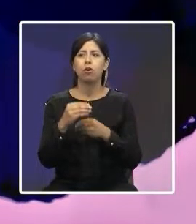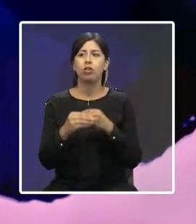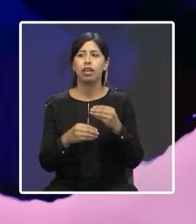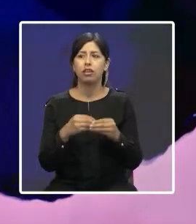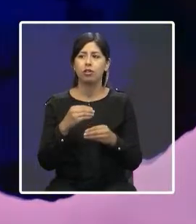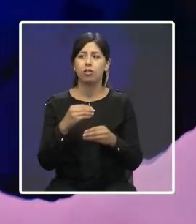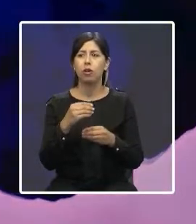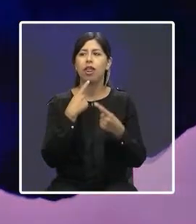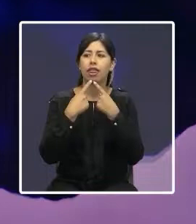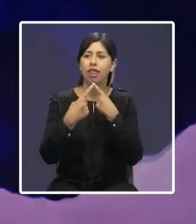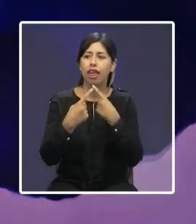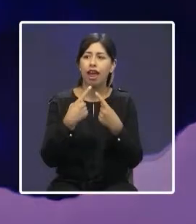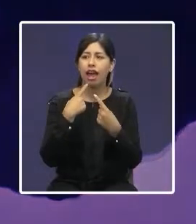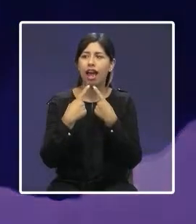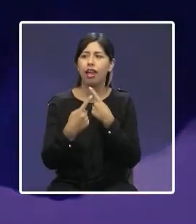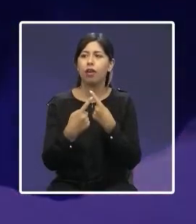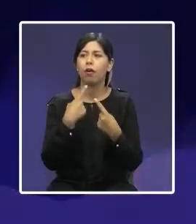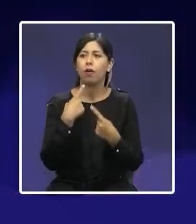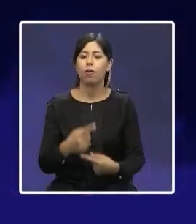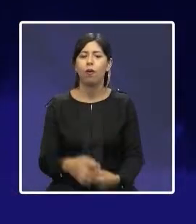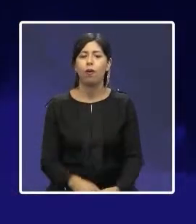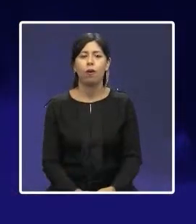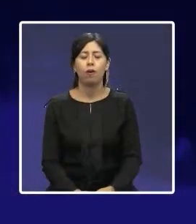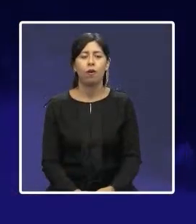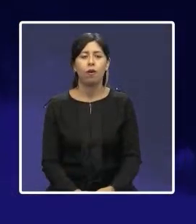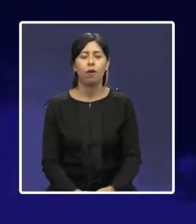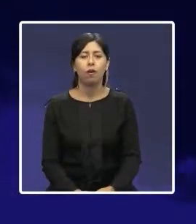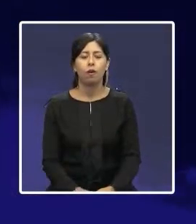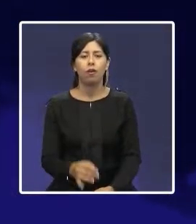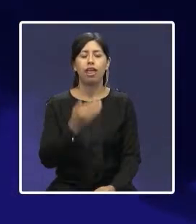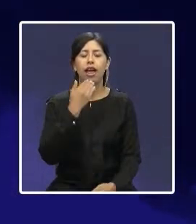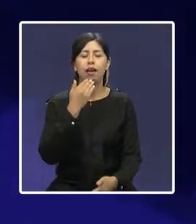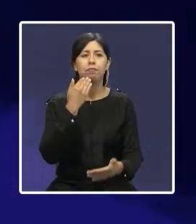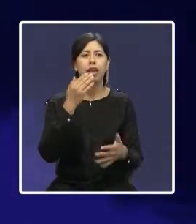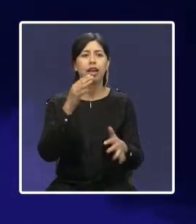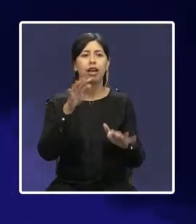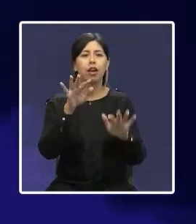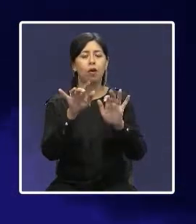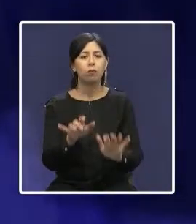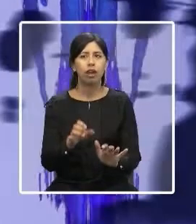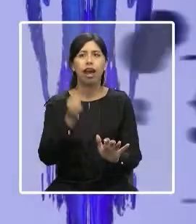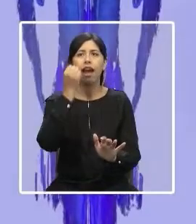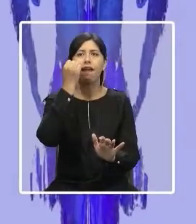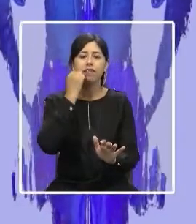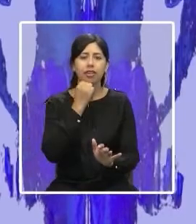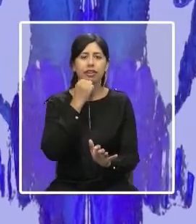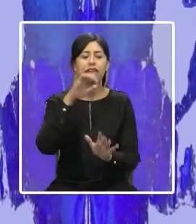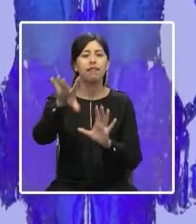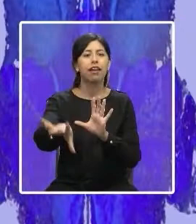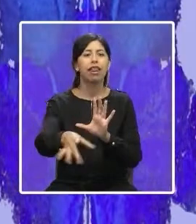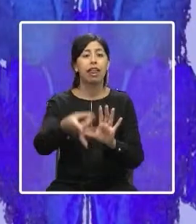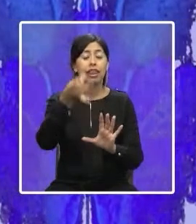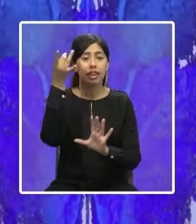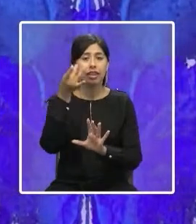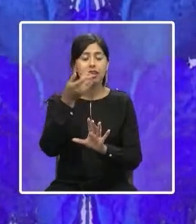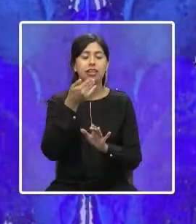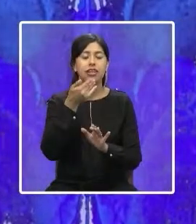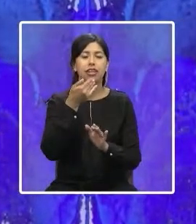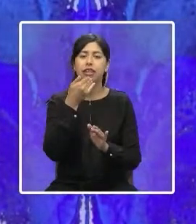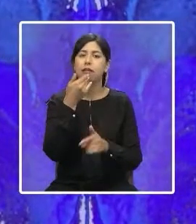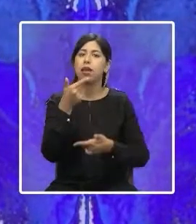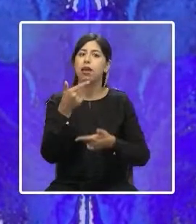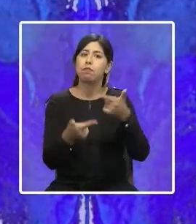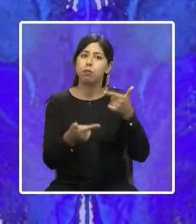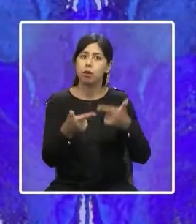affective computing, emotion detection, and also behavioral policies and ethics by design. So what is a social